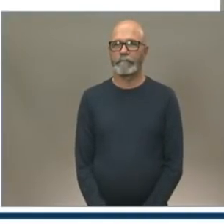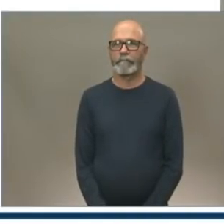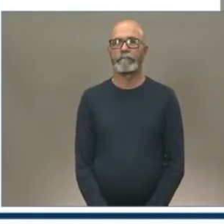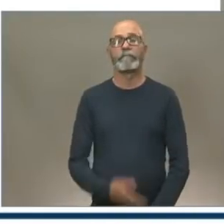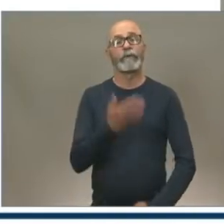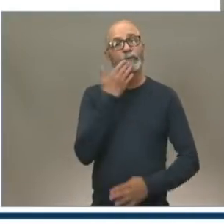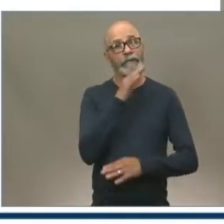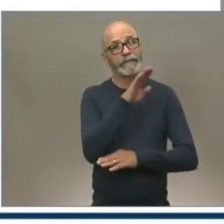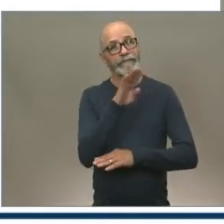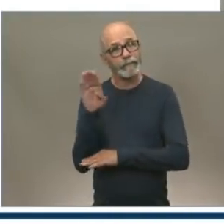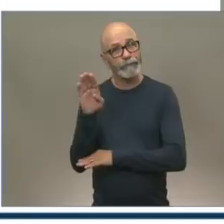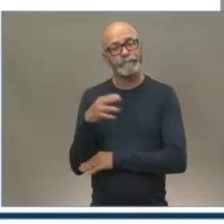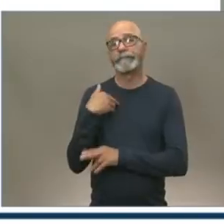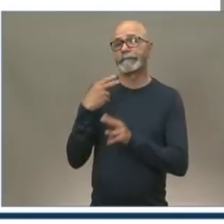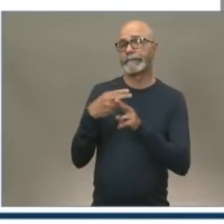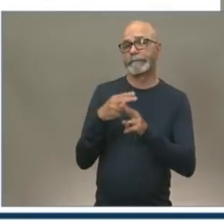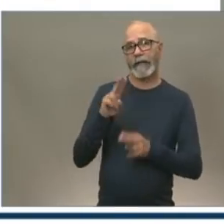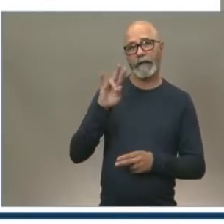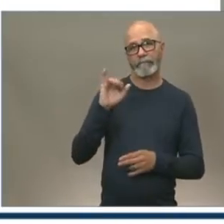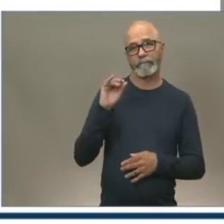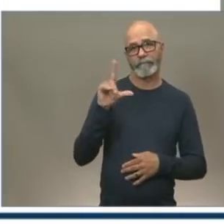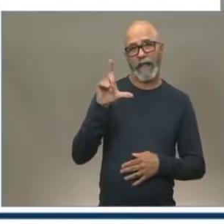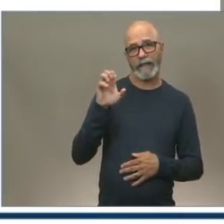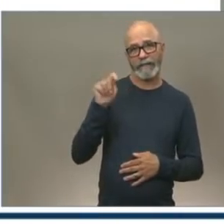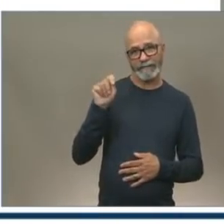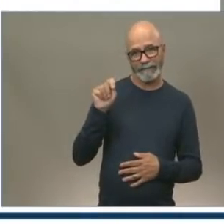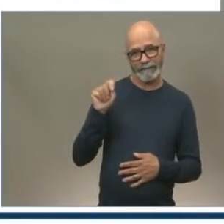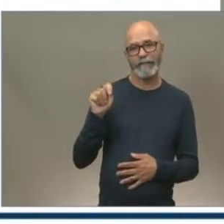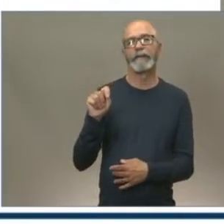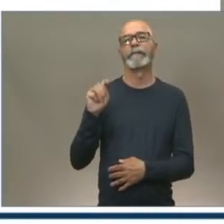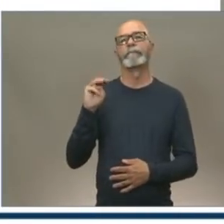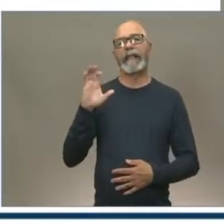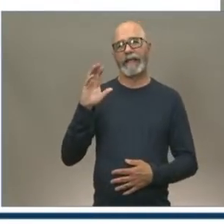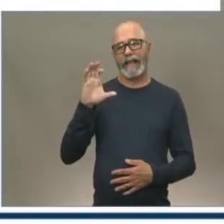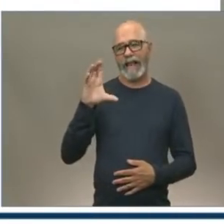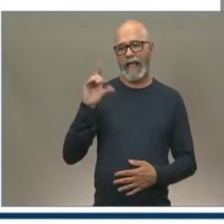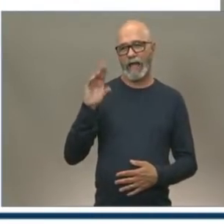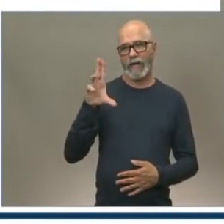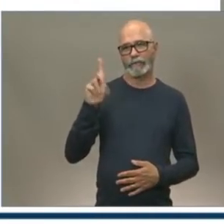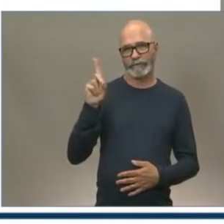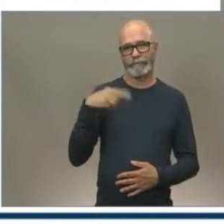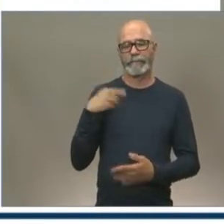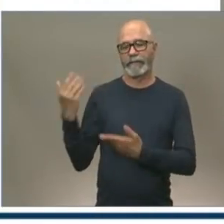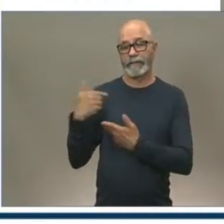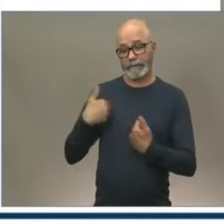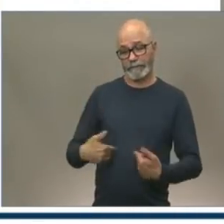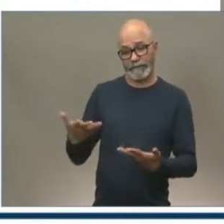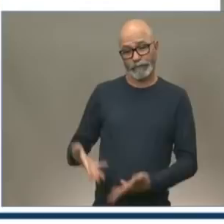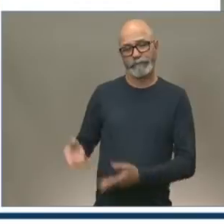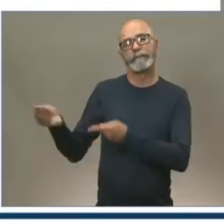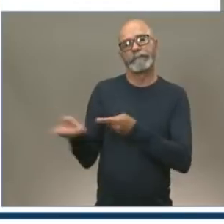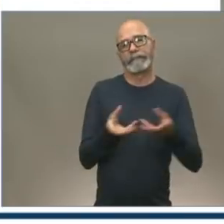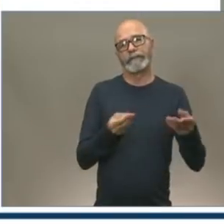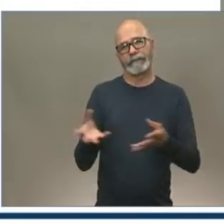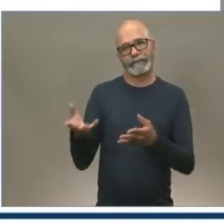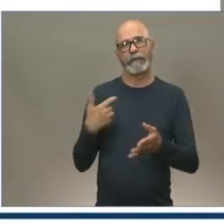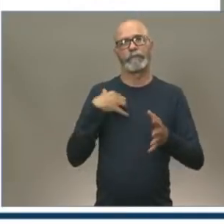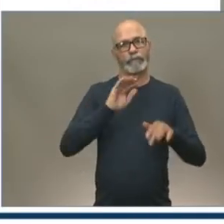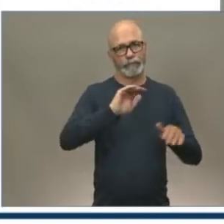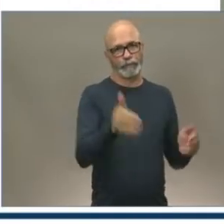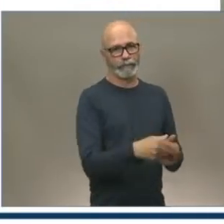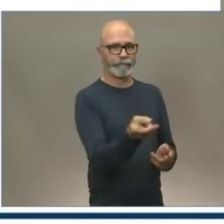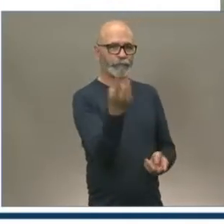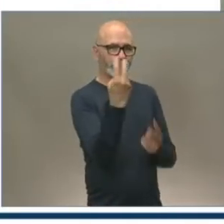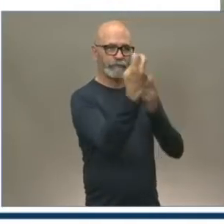Good afternoon. My name is Violet McLeod, and I will be your moderator for today's press conference. Before we begin, I'd like to introduce the Premier of Nova